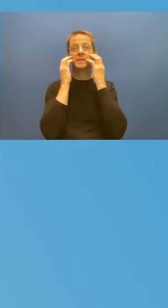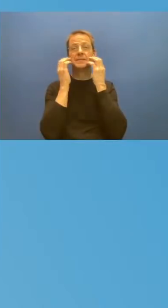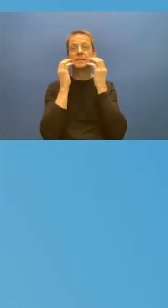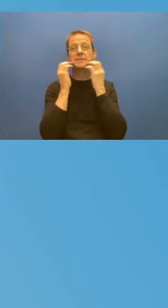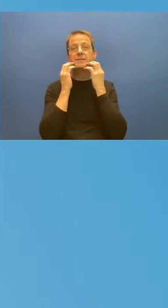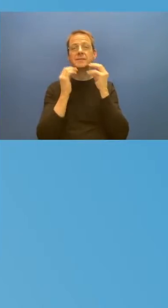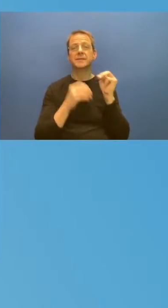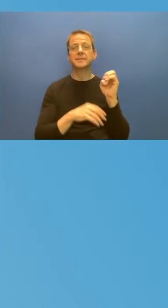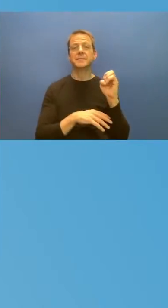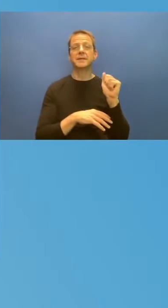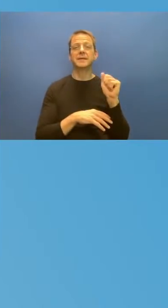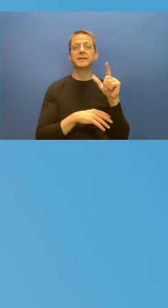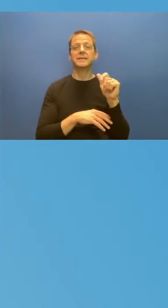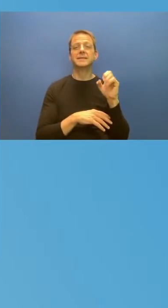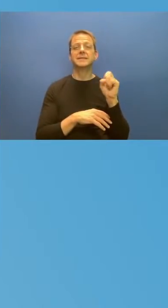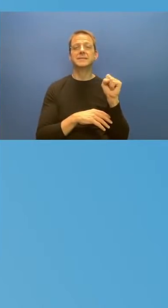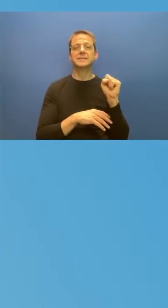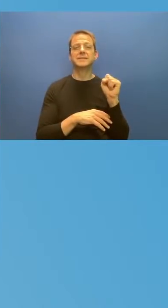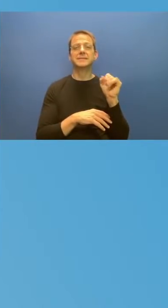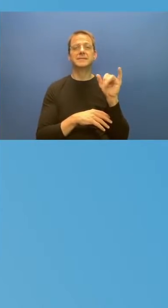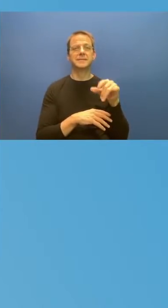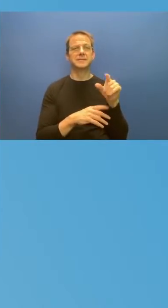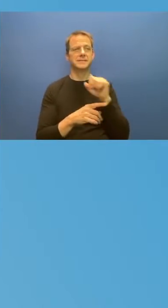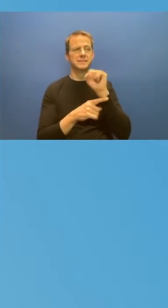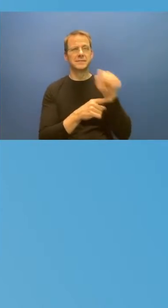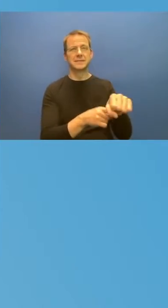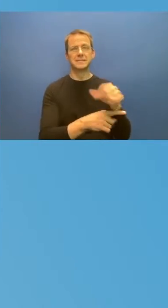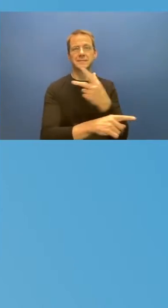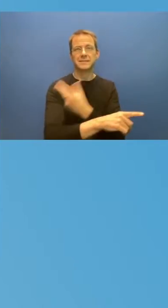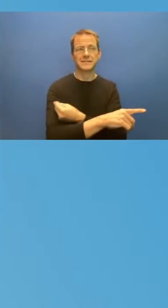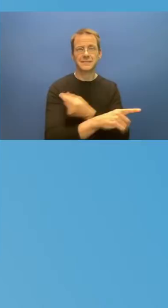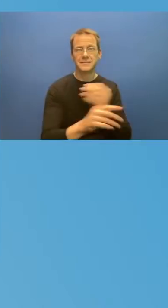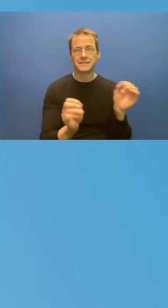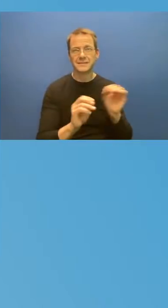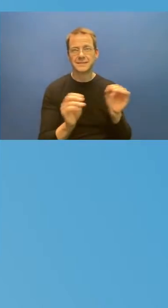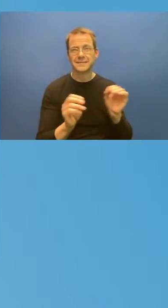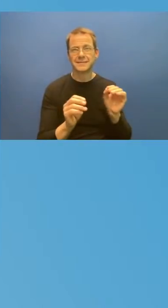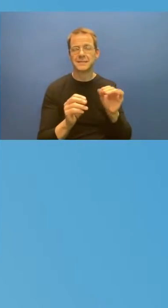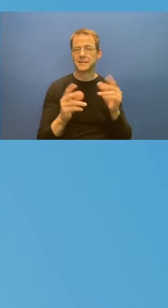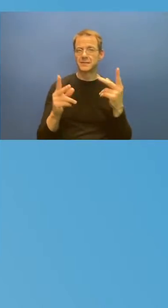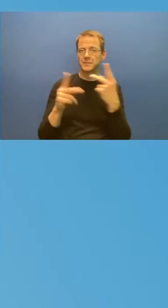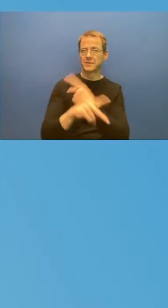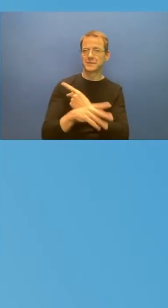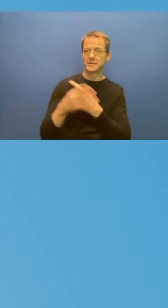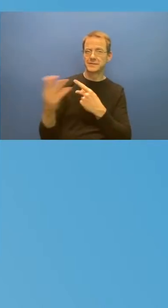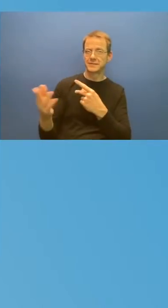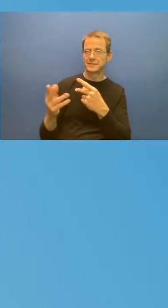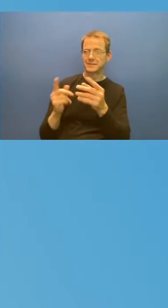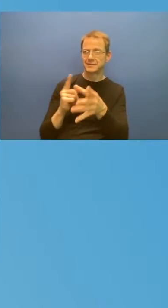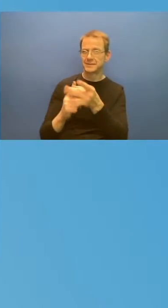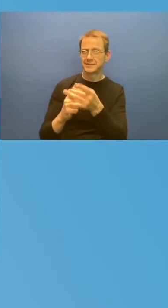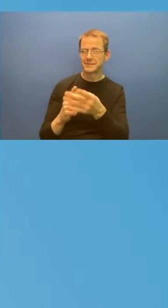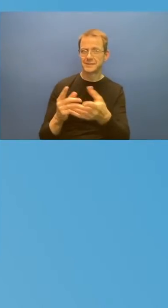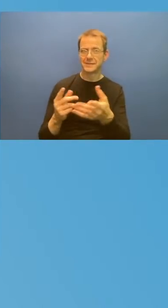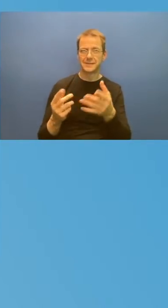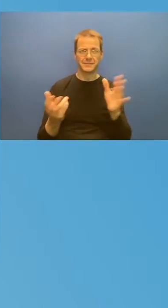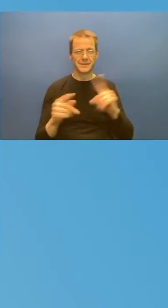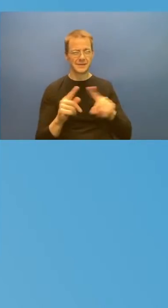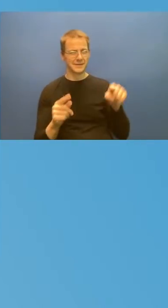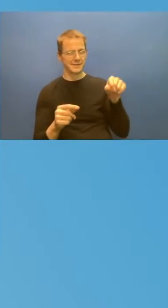about this virus that's allowing this to happen? And if so, what's the upper limit? I don't know if there's anything that's specifically